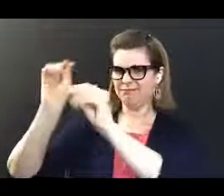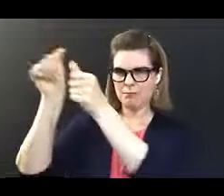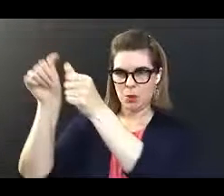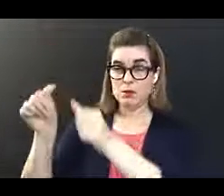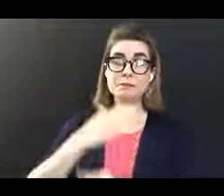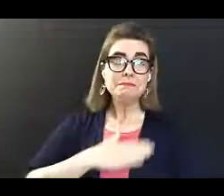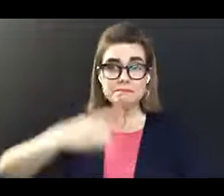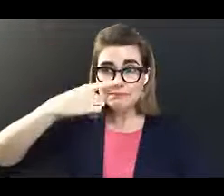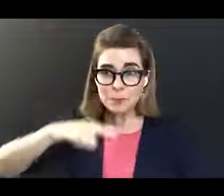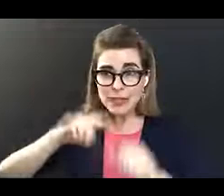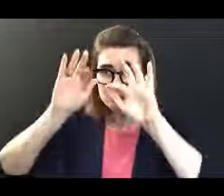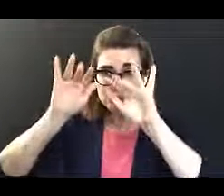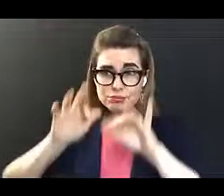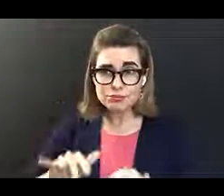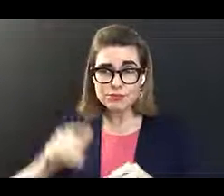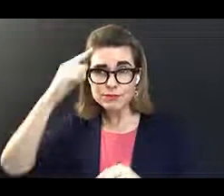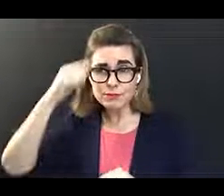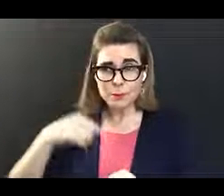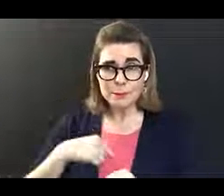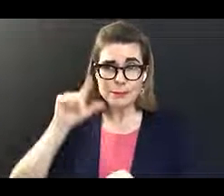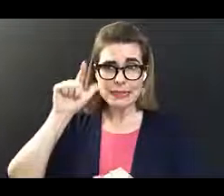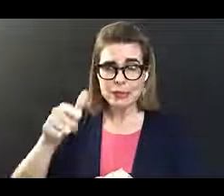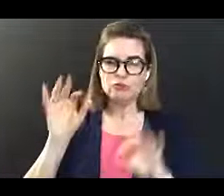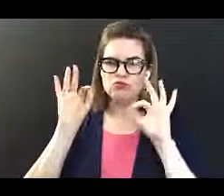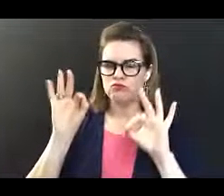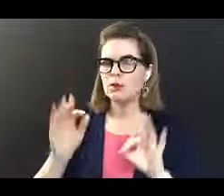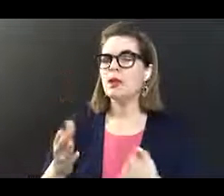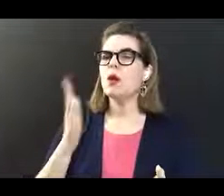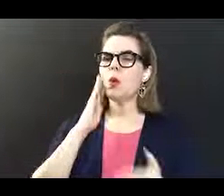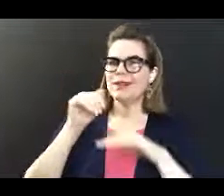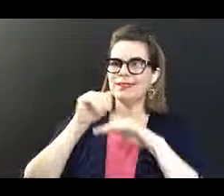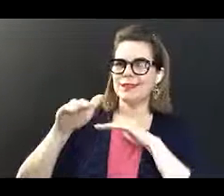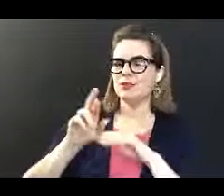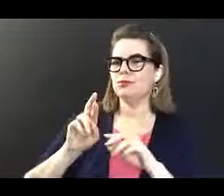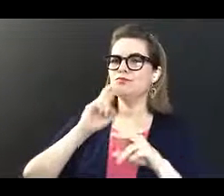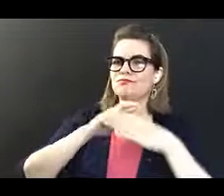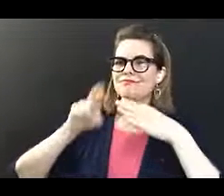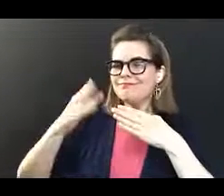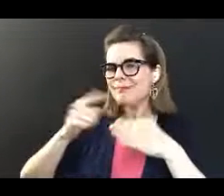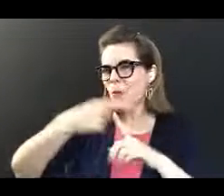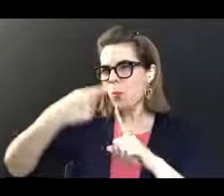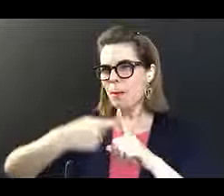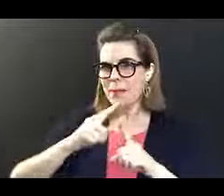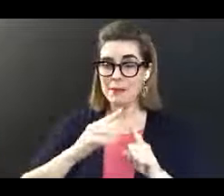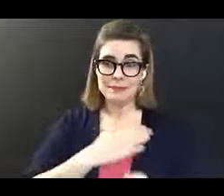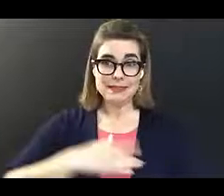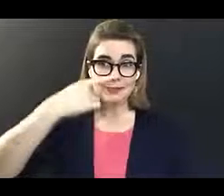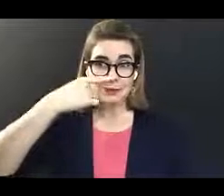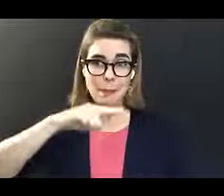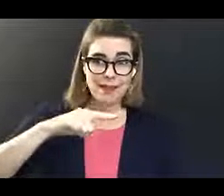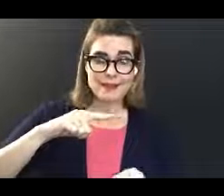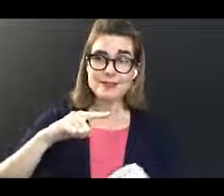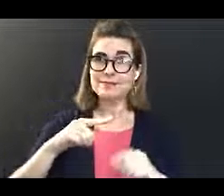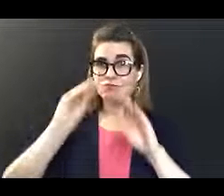or so. I can as well send those to you, but that's pretty much it. And then I'm sending the survey right